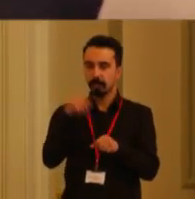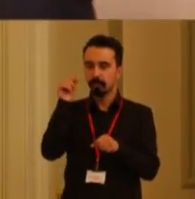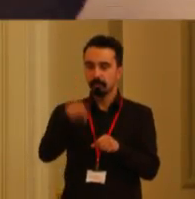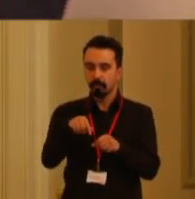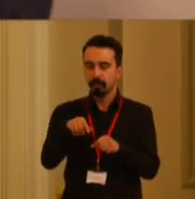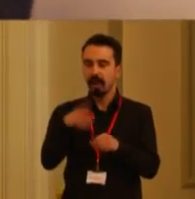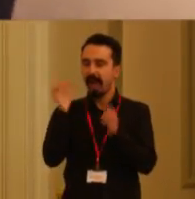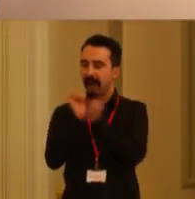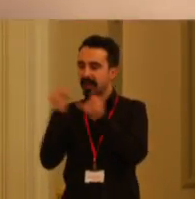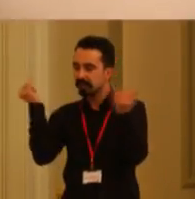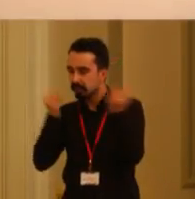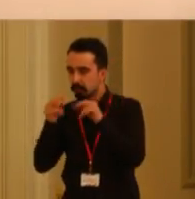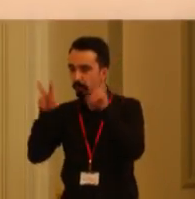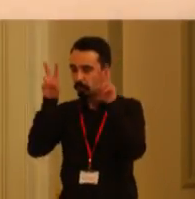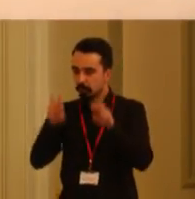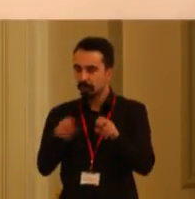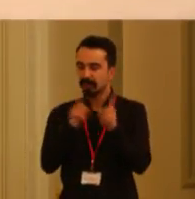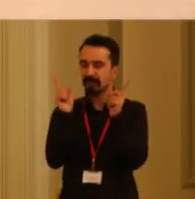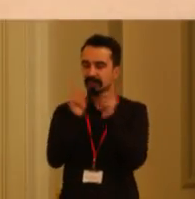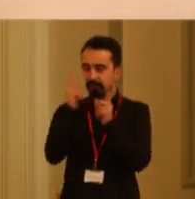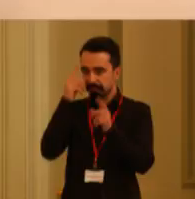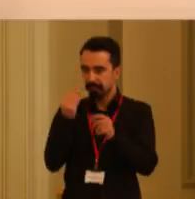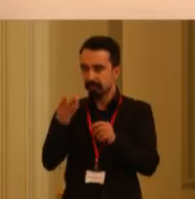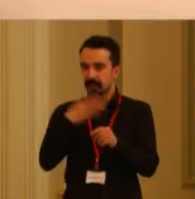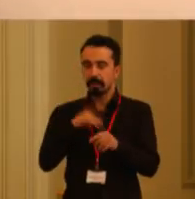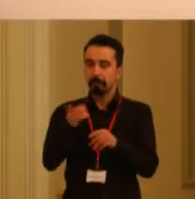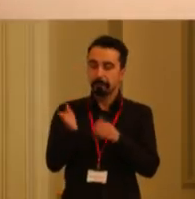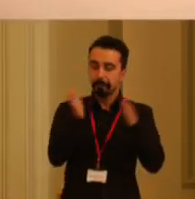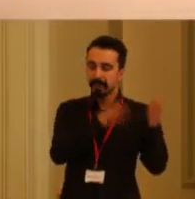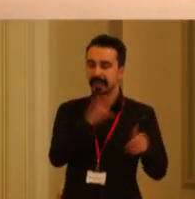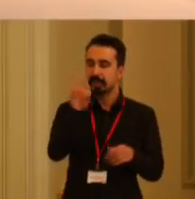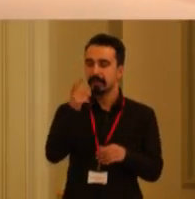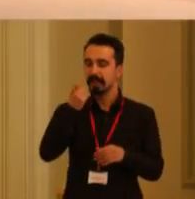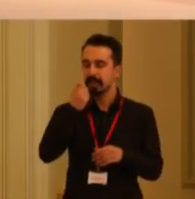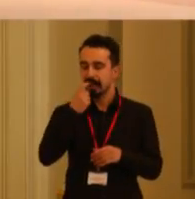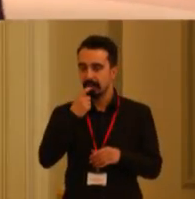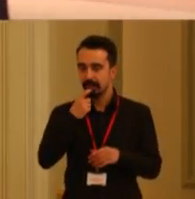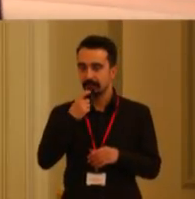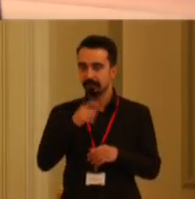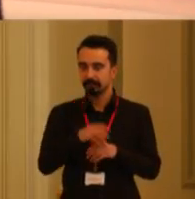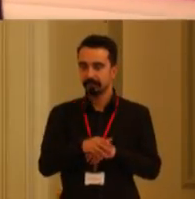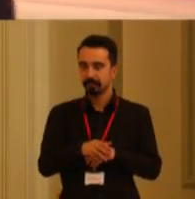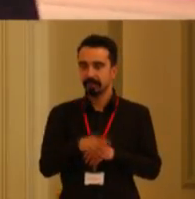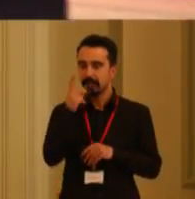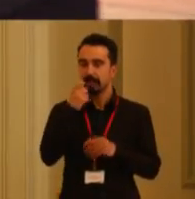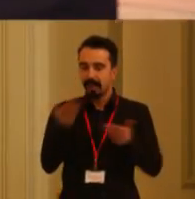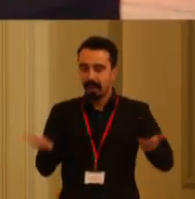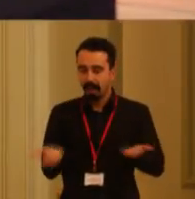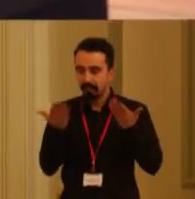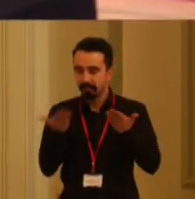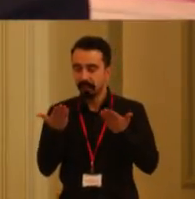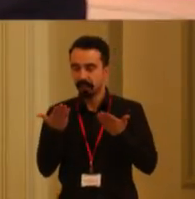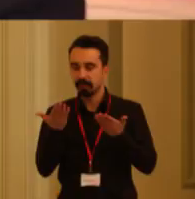We see venturesome individuals everywhere. This thing about how to challenge your family. And by the